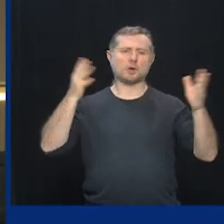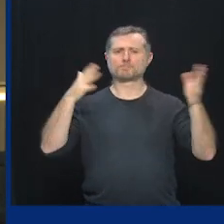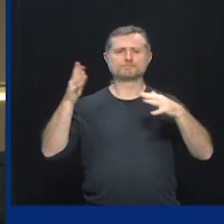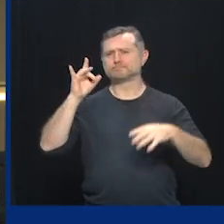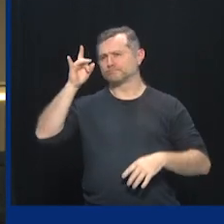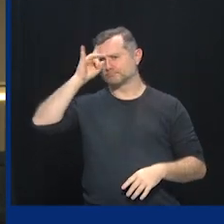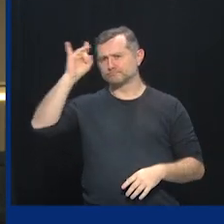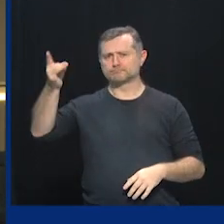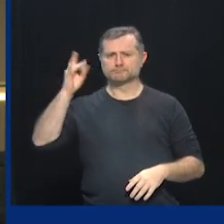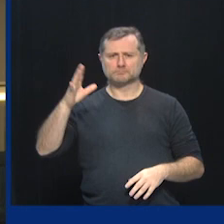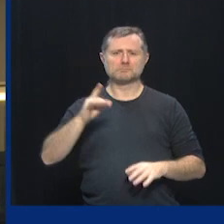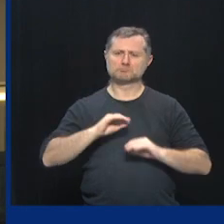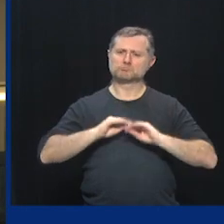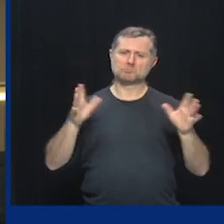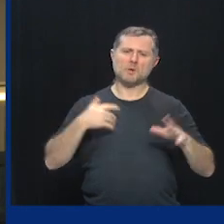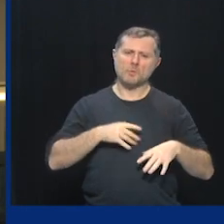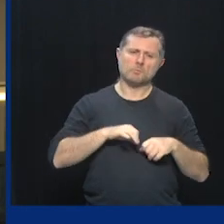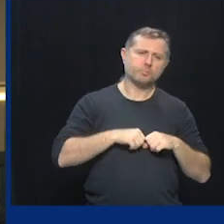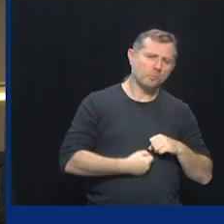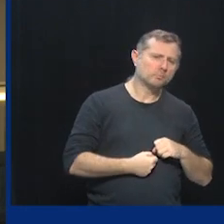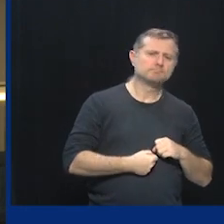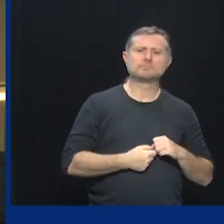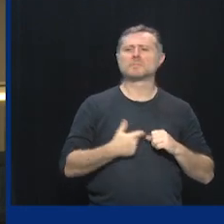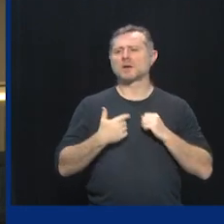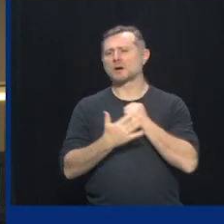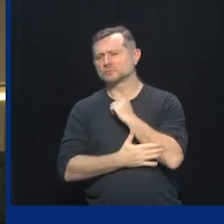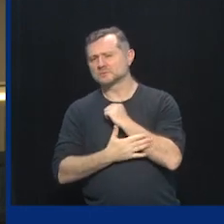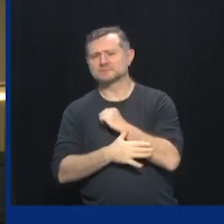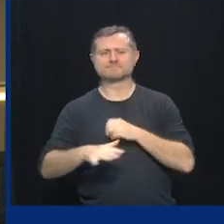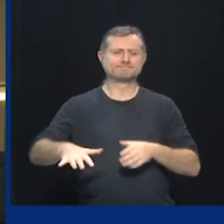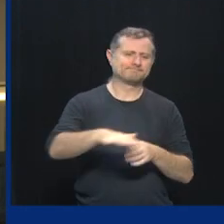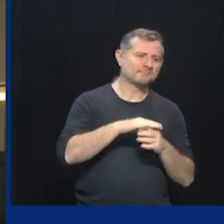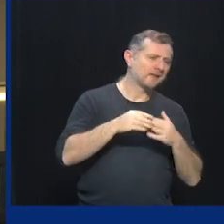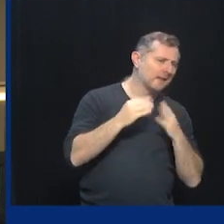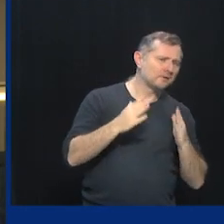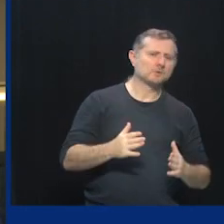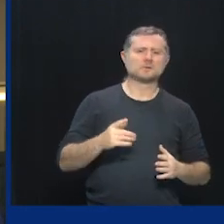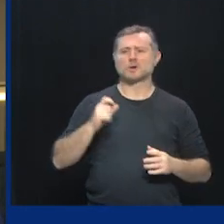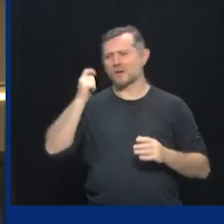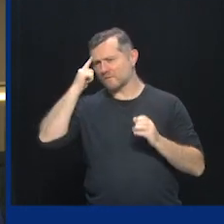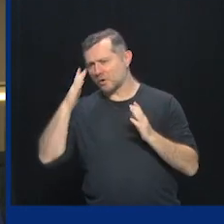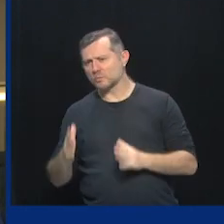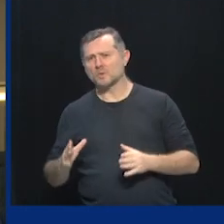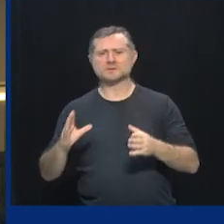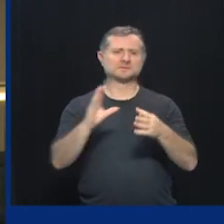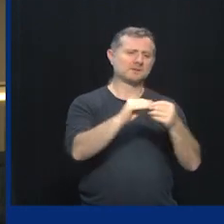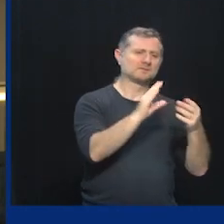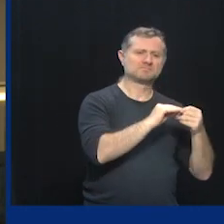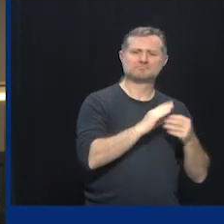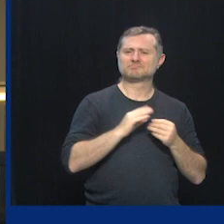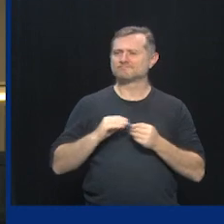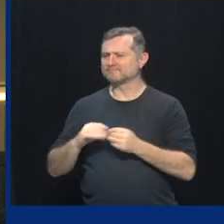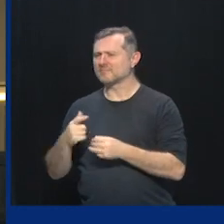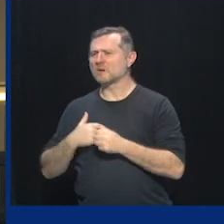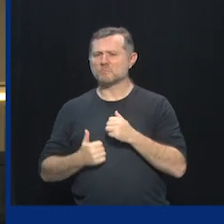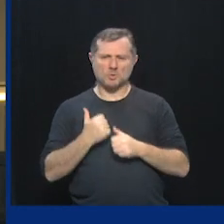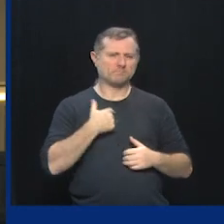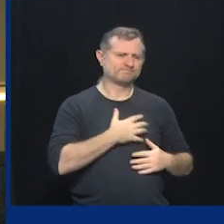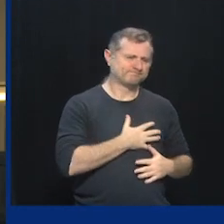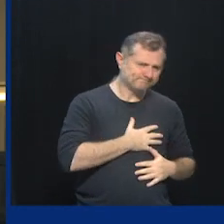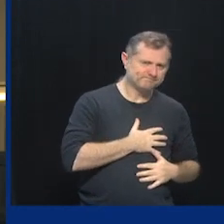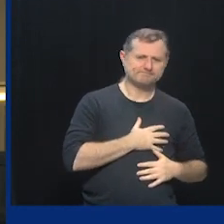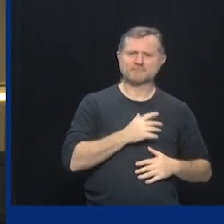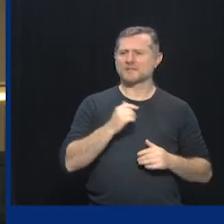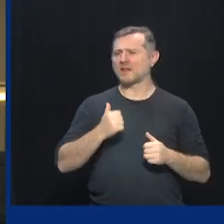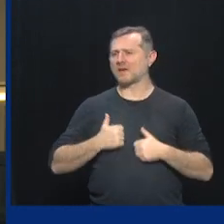And we mourn, as the county executive and the governor said, we mourn the loss of those whose lives were lost. And we are